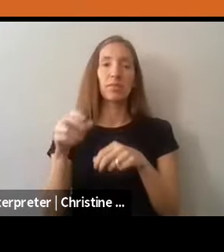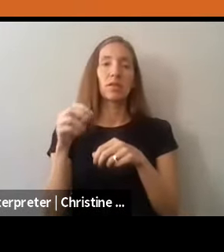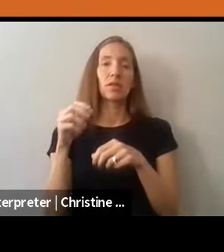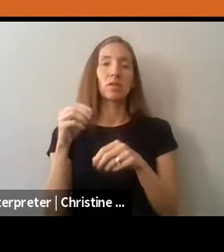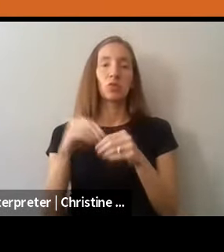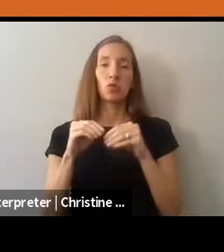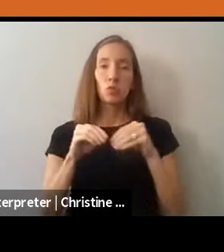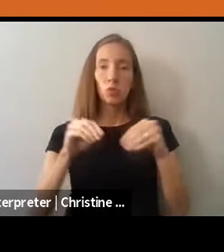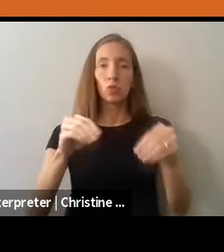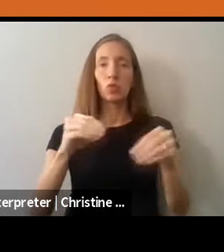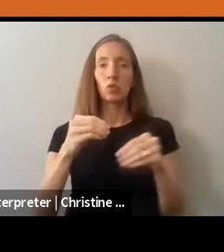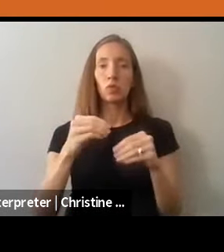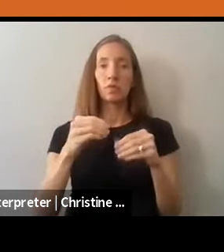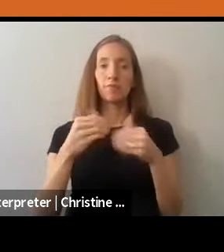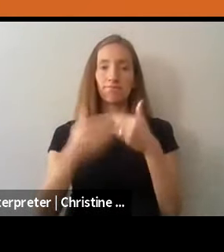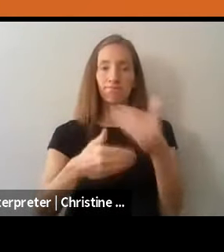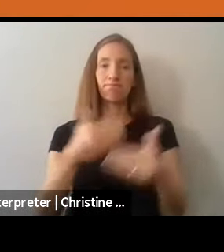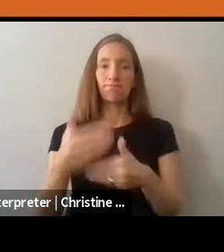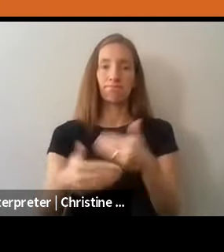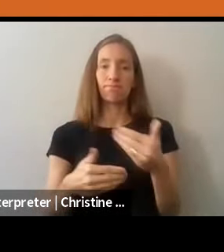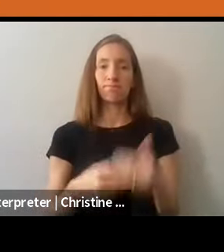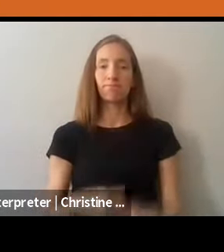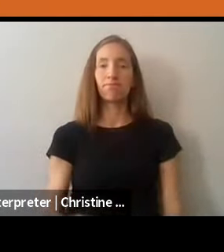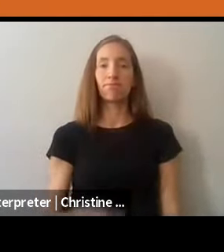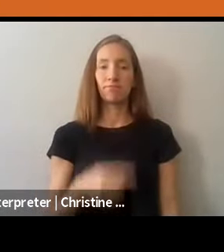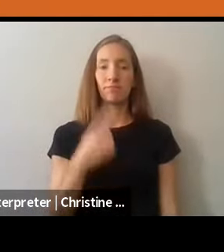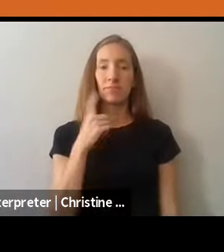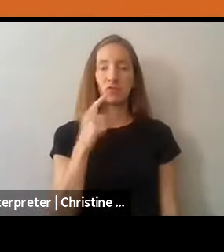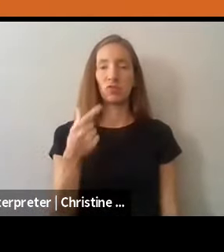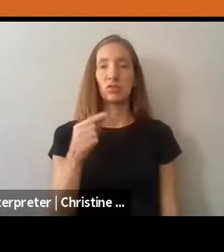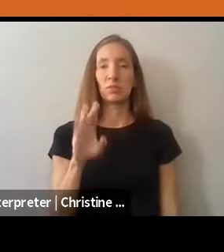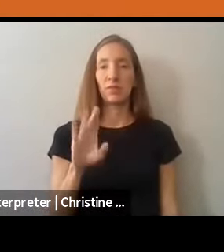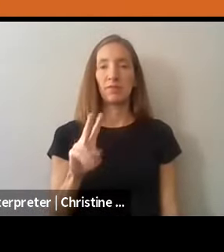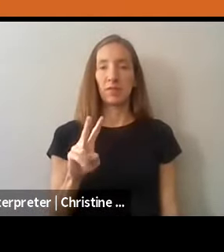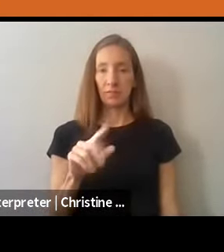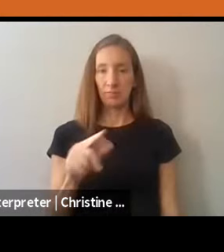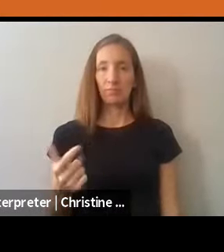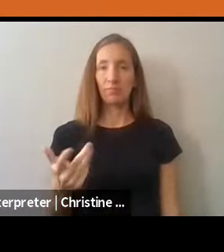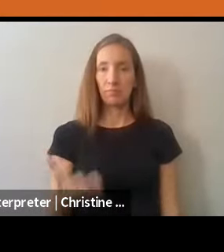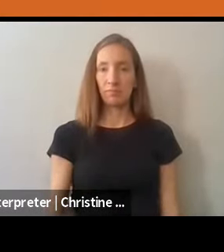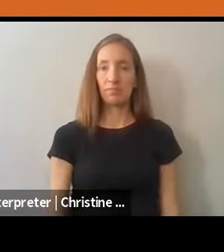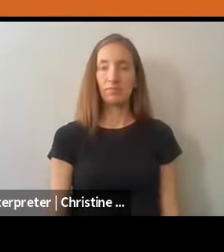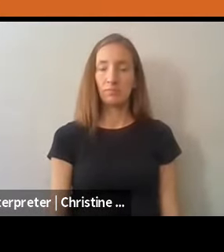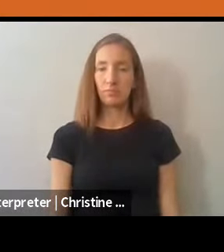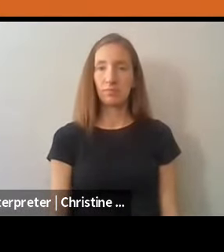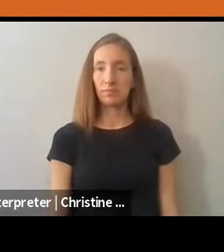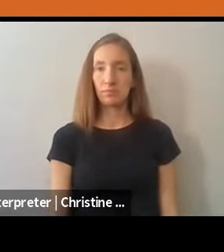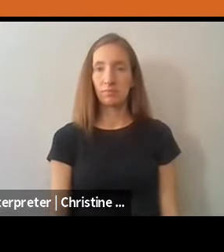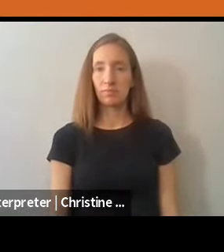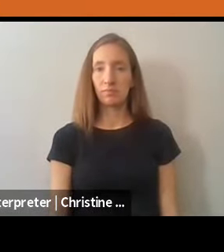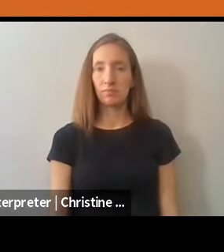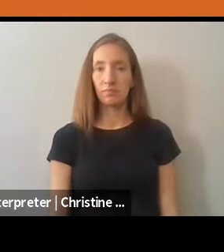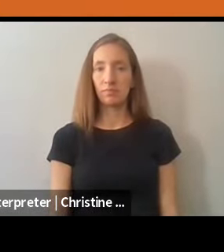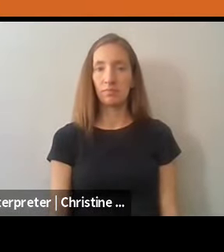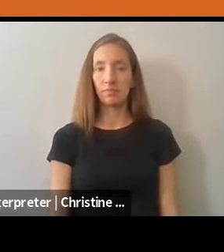forward in addressing GBV? Over to you, Nicolette.